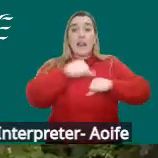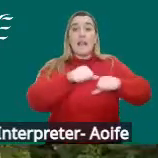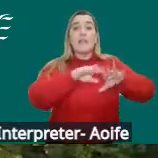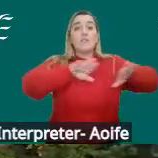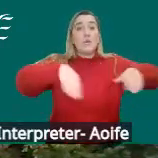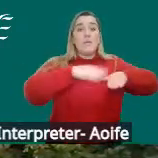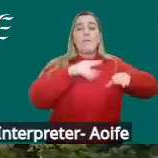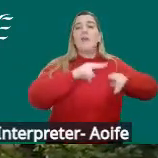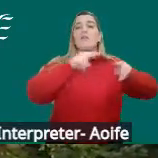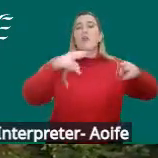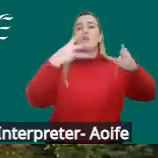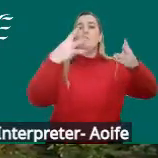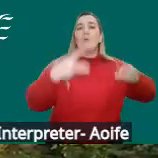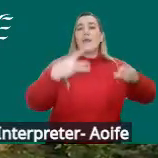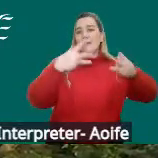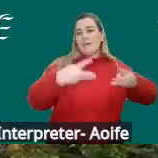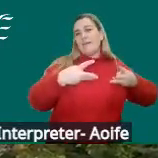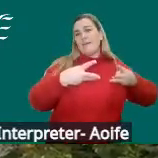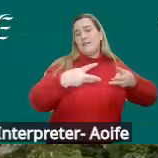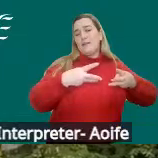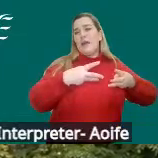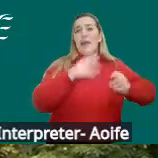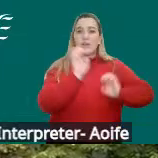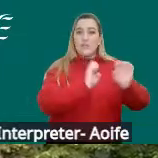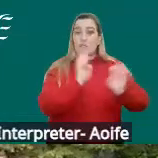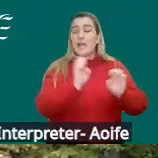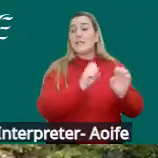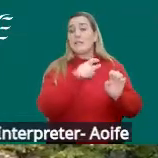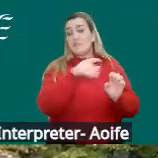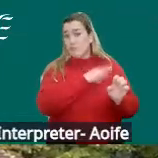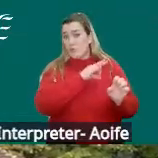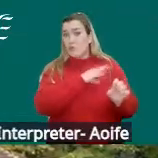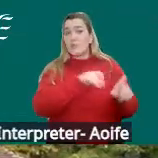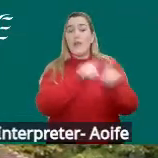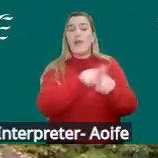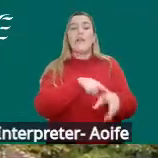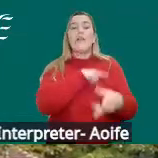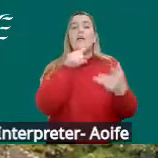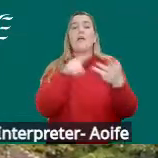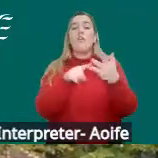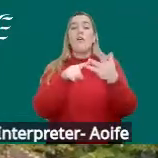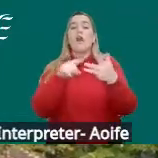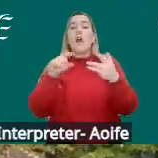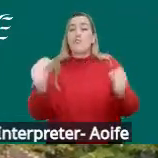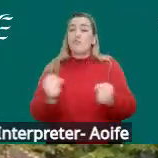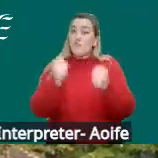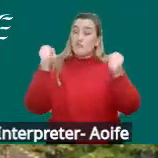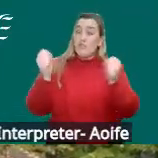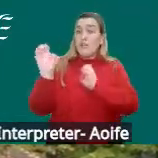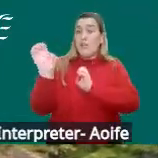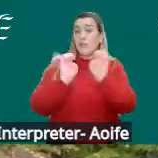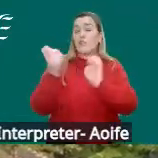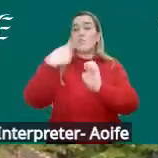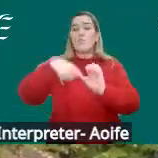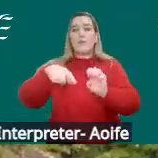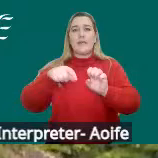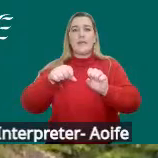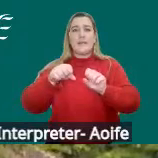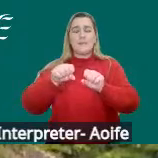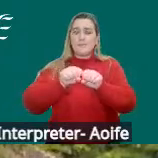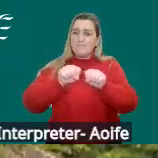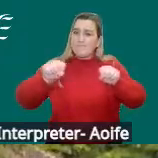exercise. The other types of exercises are strengthening exercises, where we contract our muscles against some form of